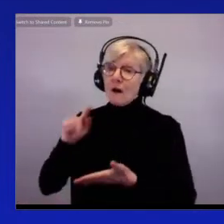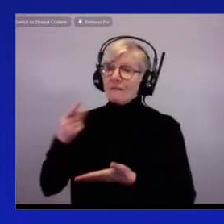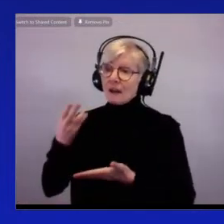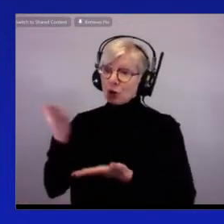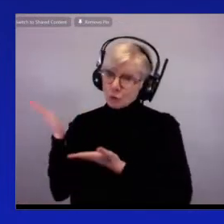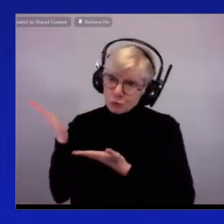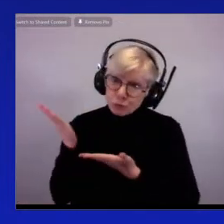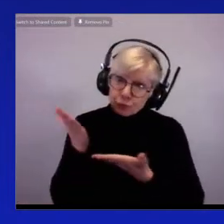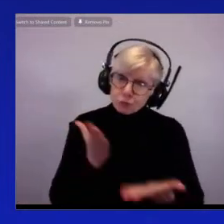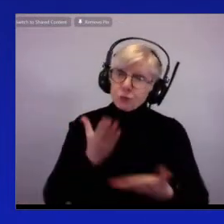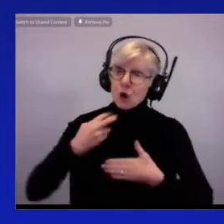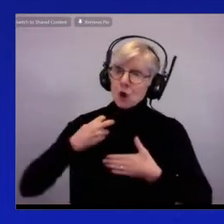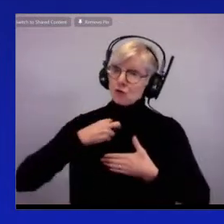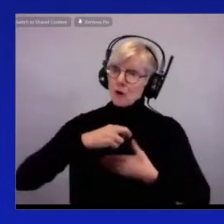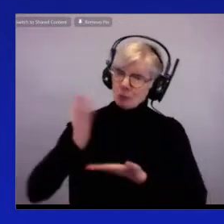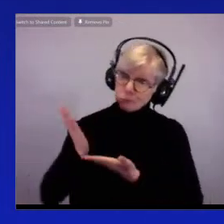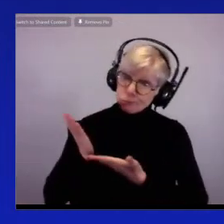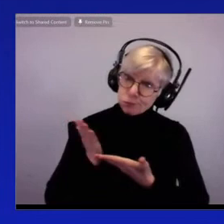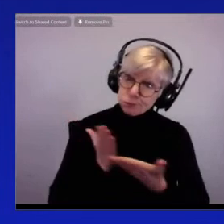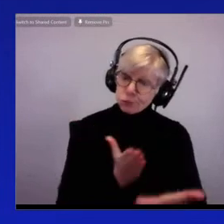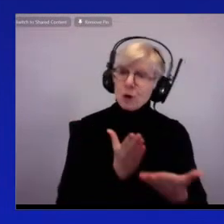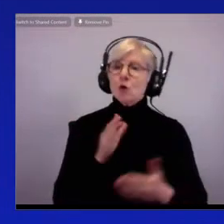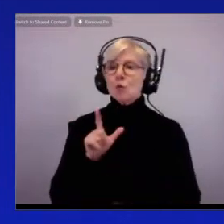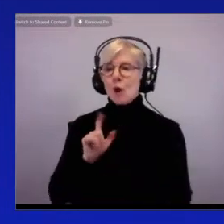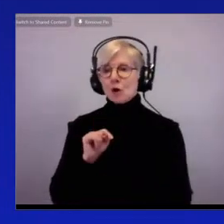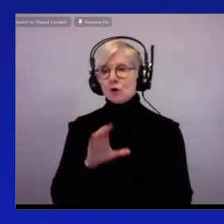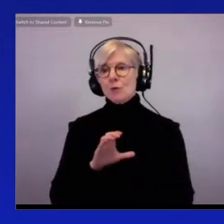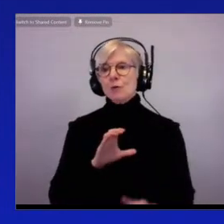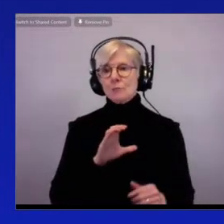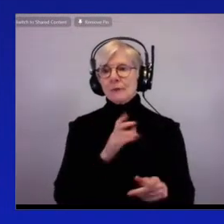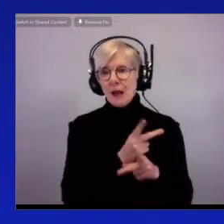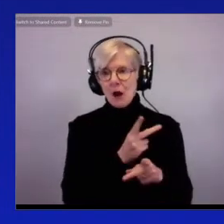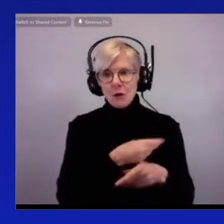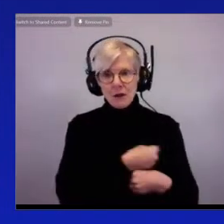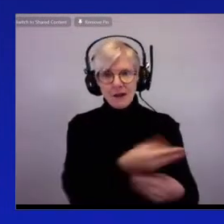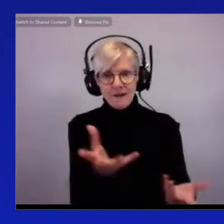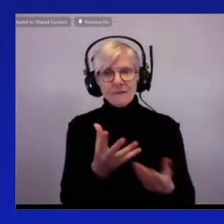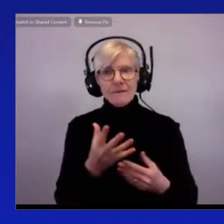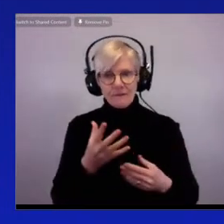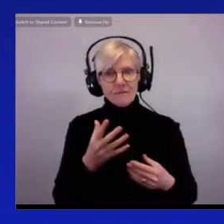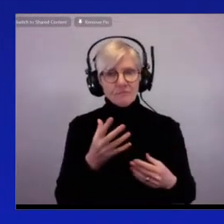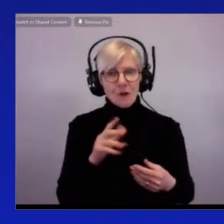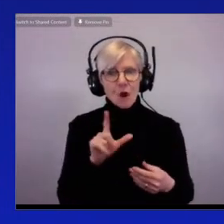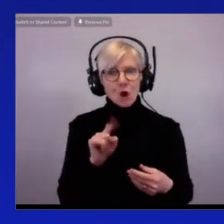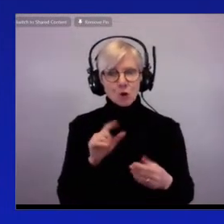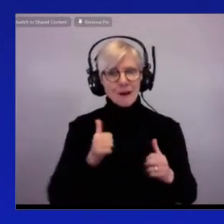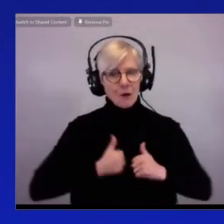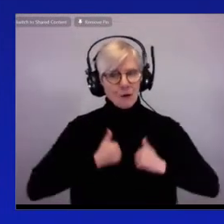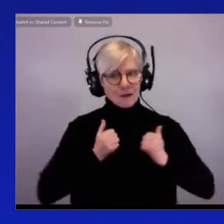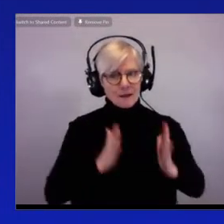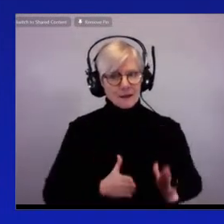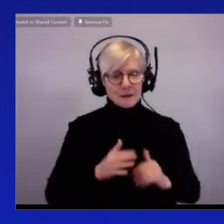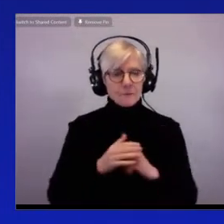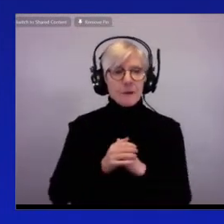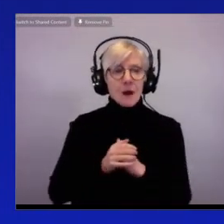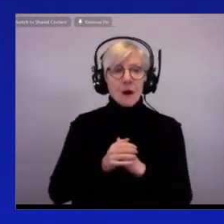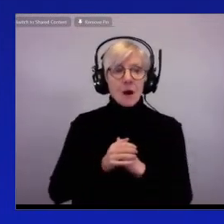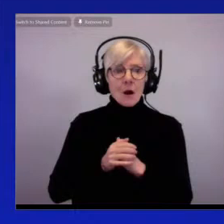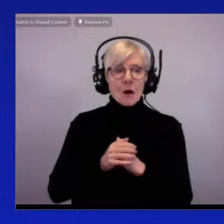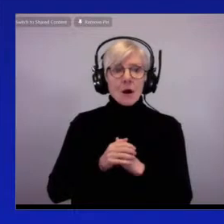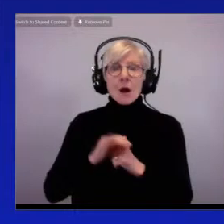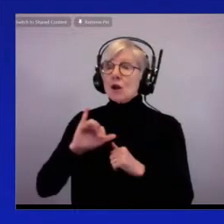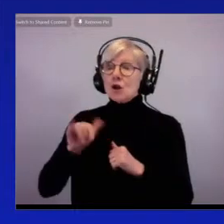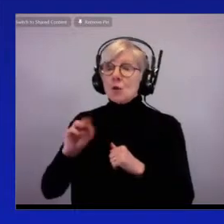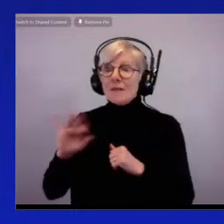homes and administered to our city's most vulnerable. The very next day, on January 5th, the first vaccine was administered in a